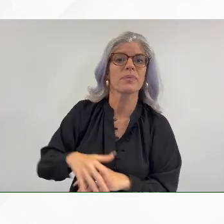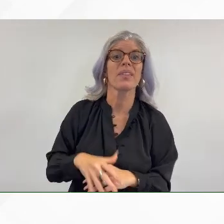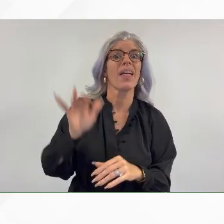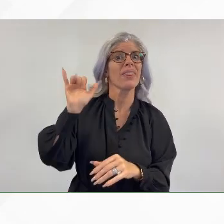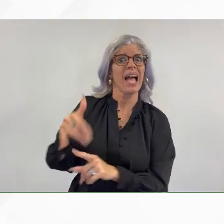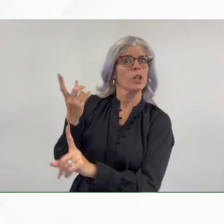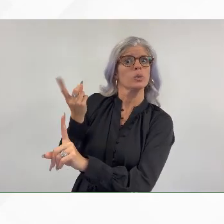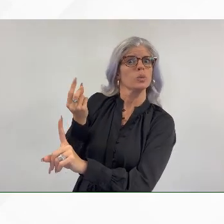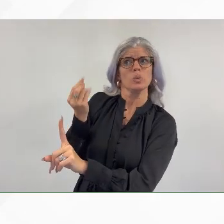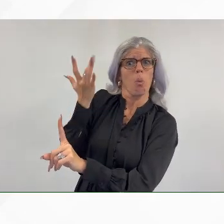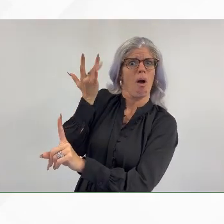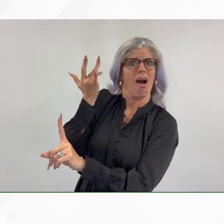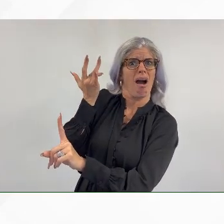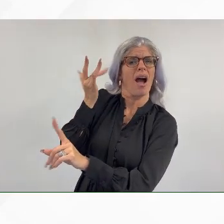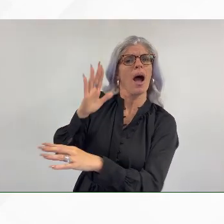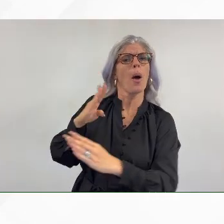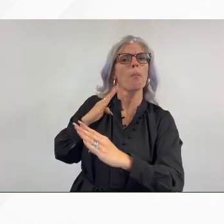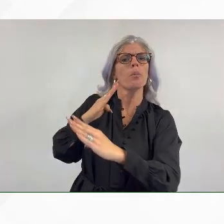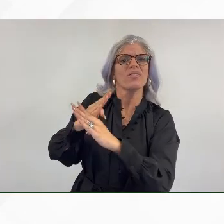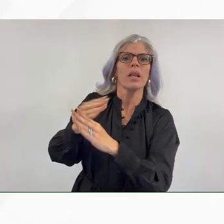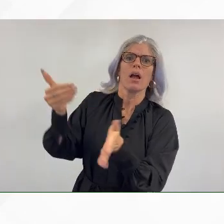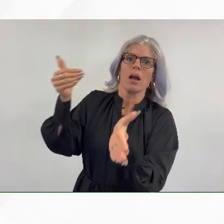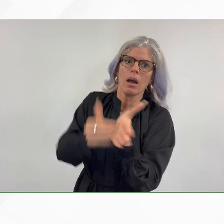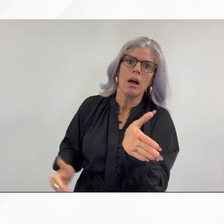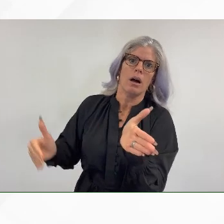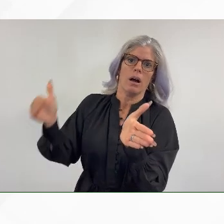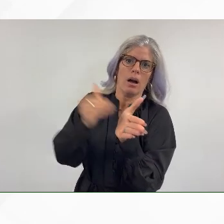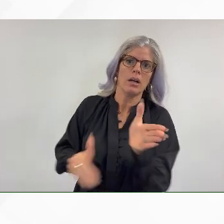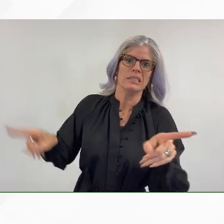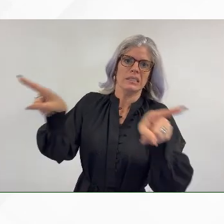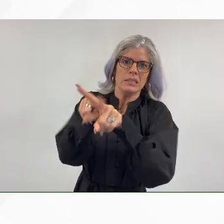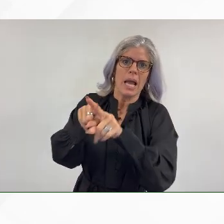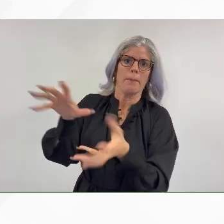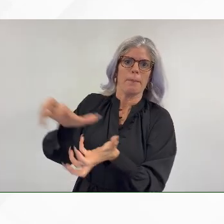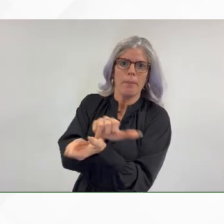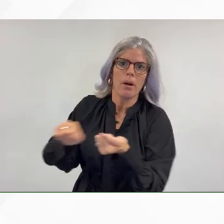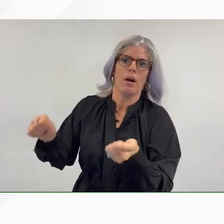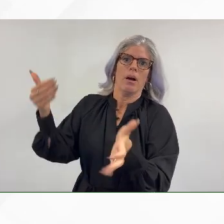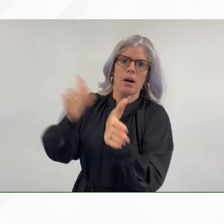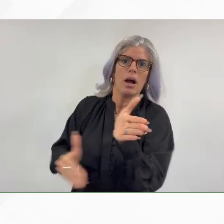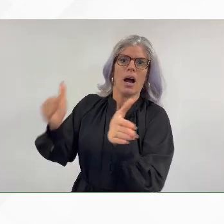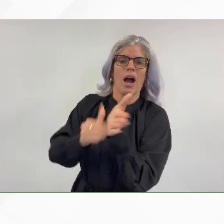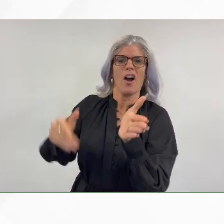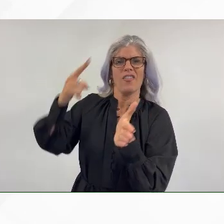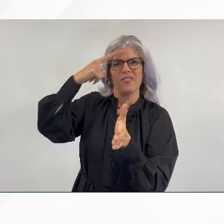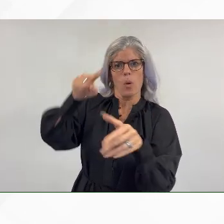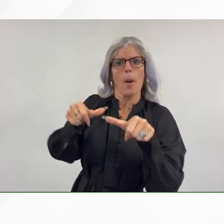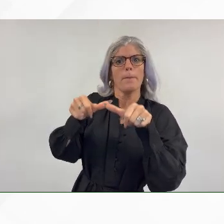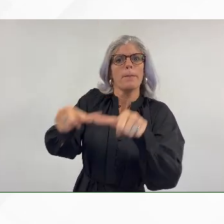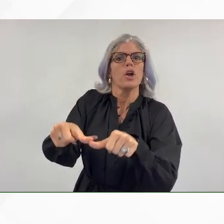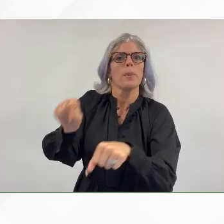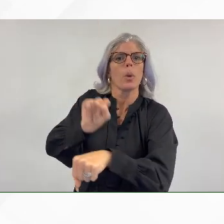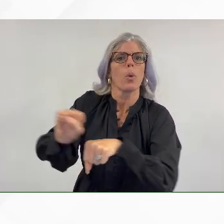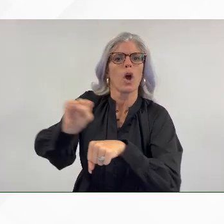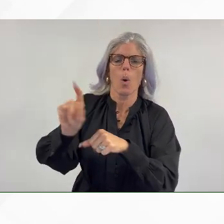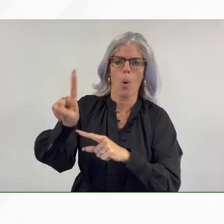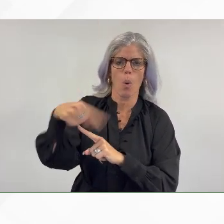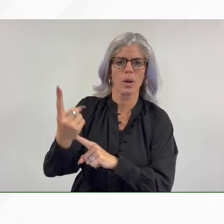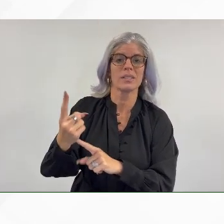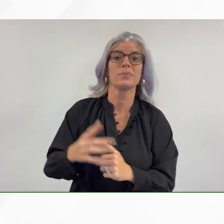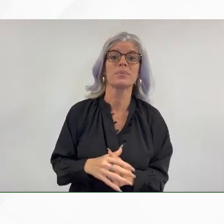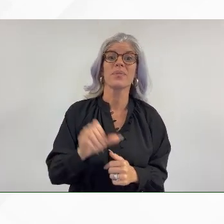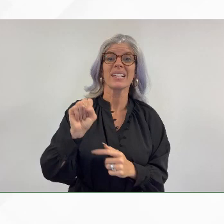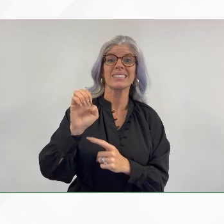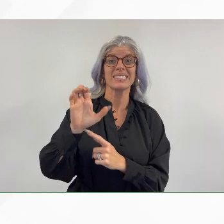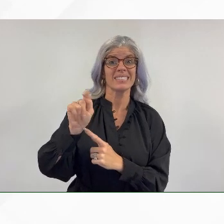FEMA considers mitigation measures to be cost-effective if any of the following criteria are met. 1. The cost for the mitigation